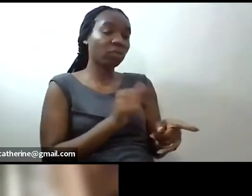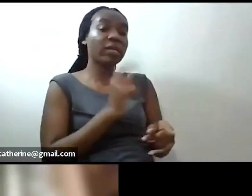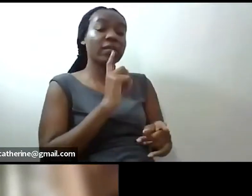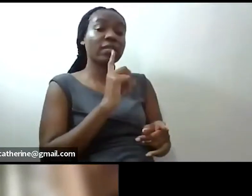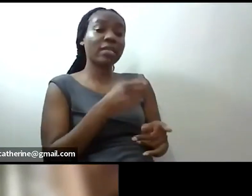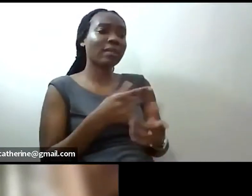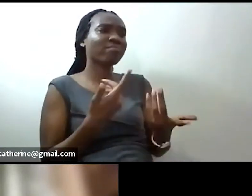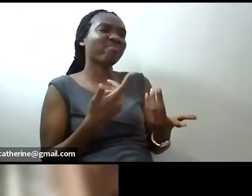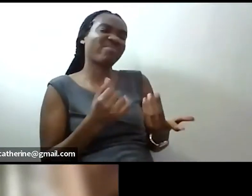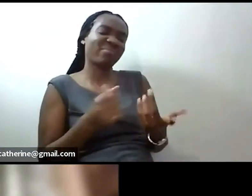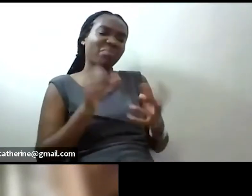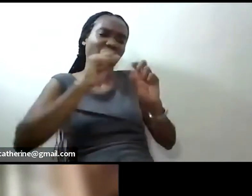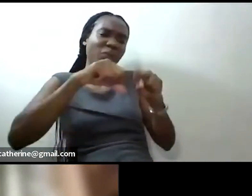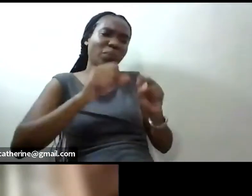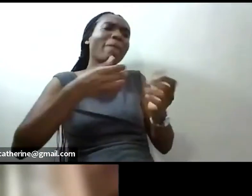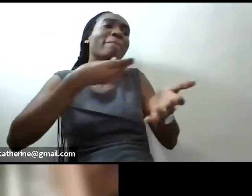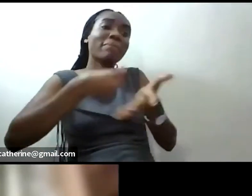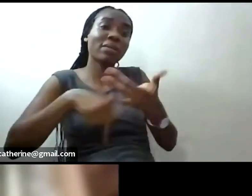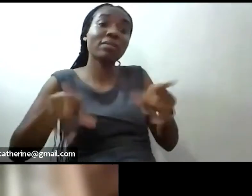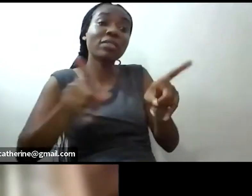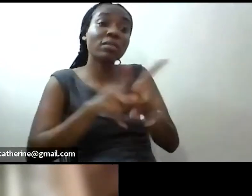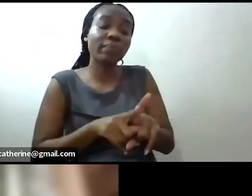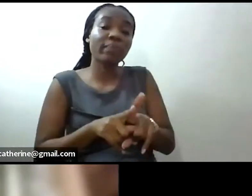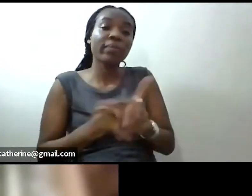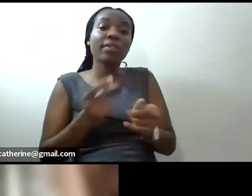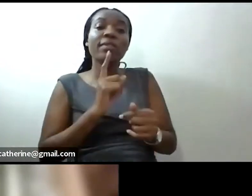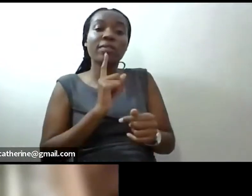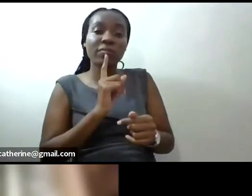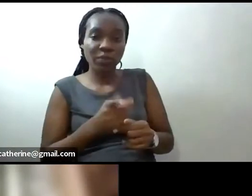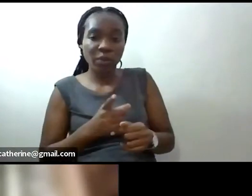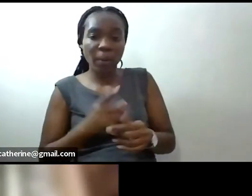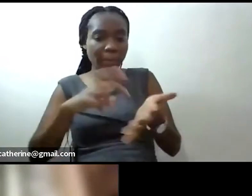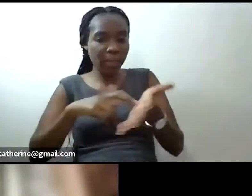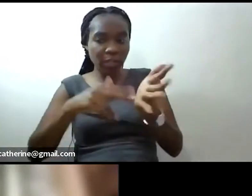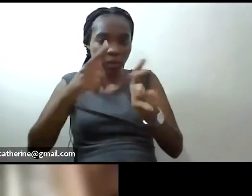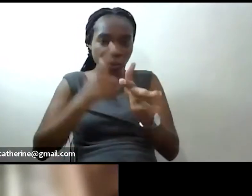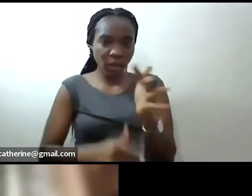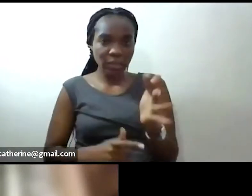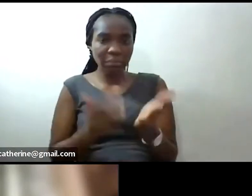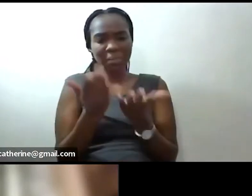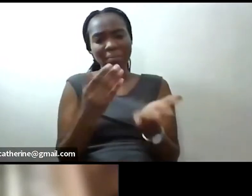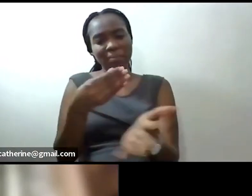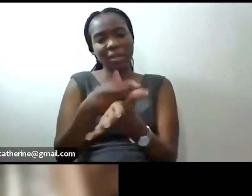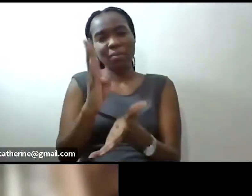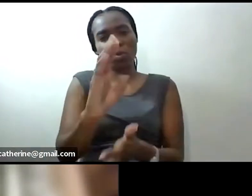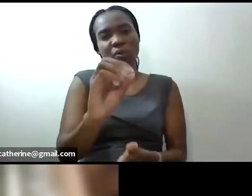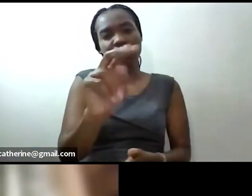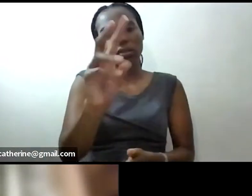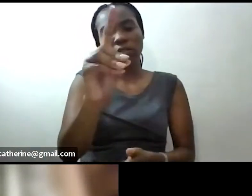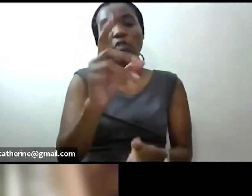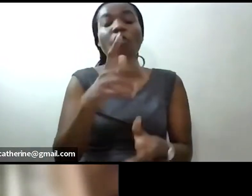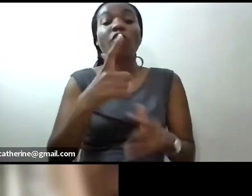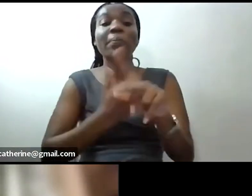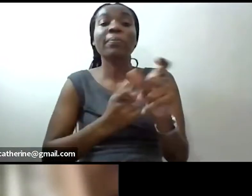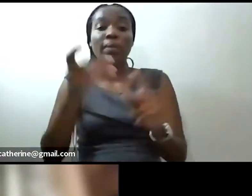lender. So what it means here, if you buy a bond, for instance, from the government is